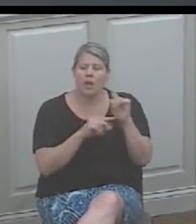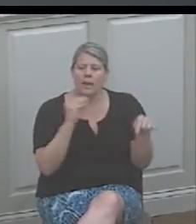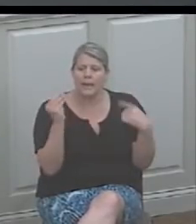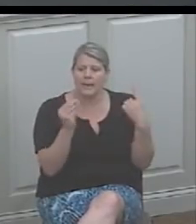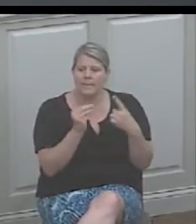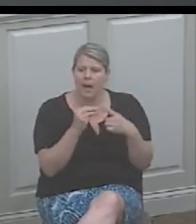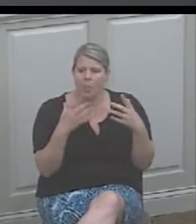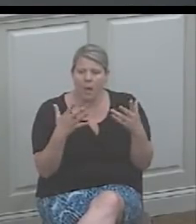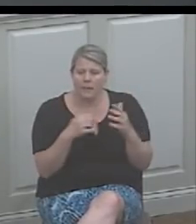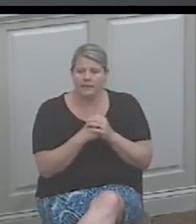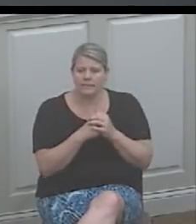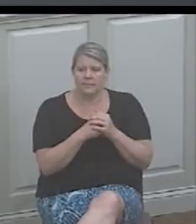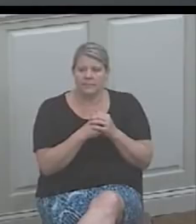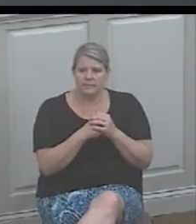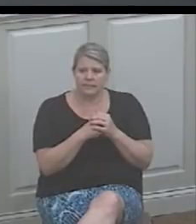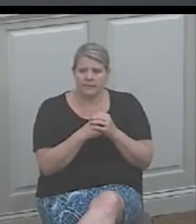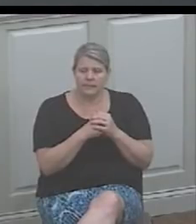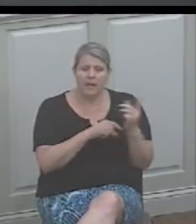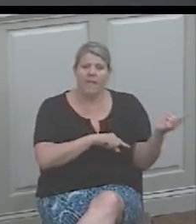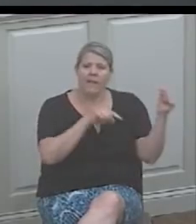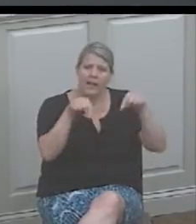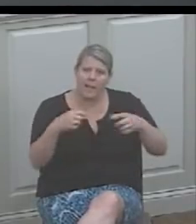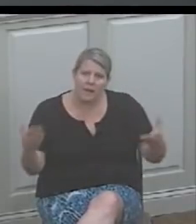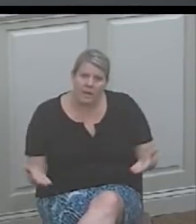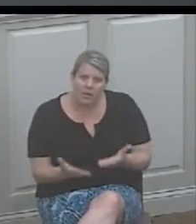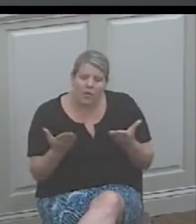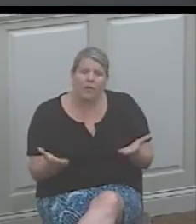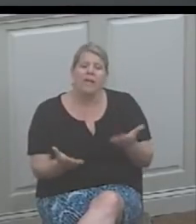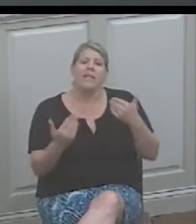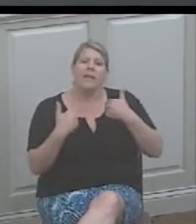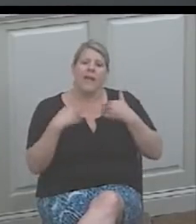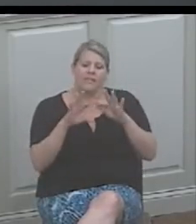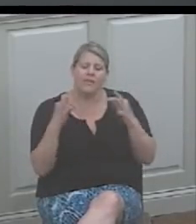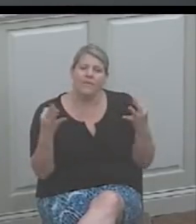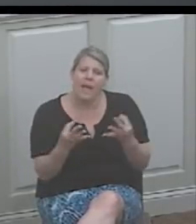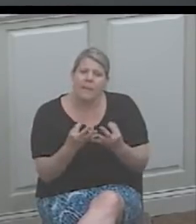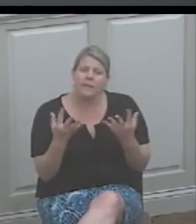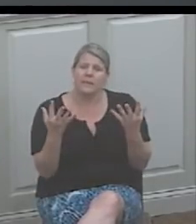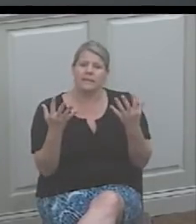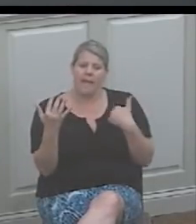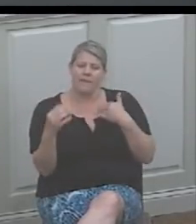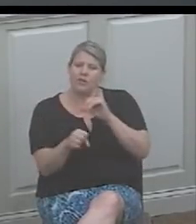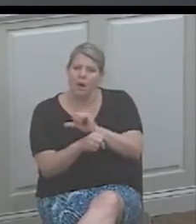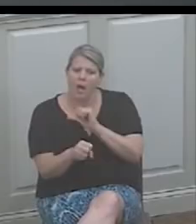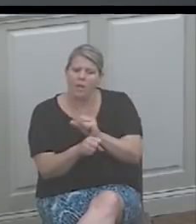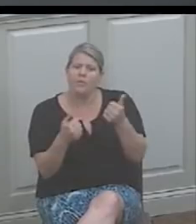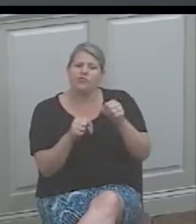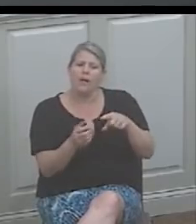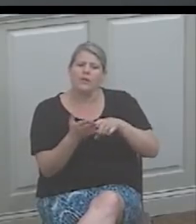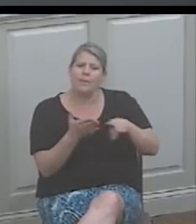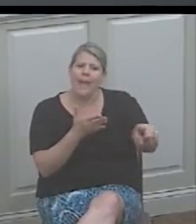they're coming here, they have their families, they have their job, they're trying to pay their bills. They're not making